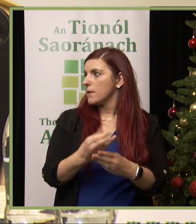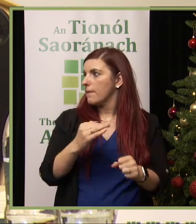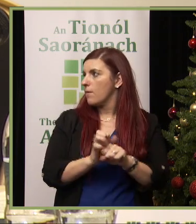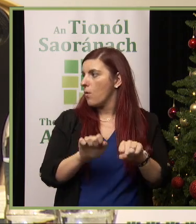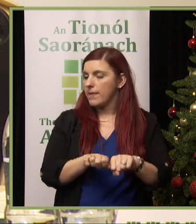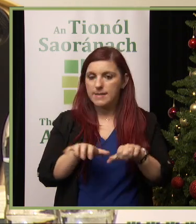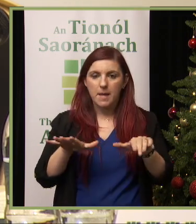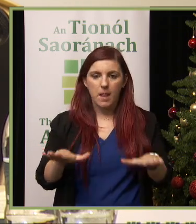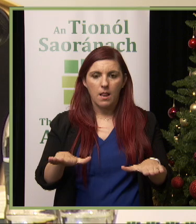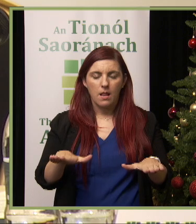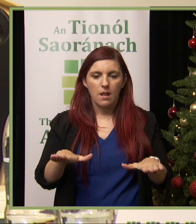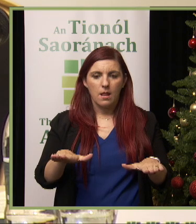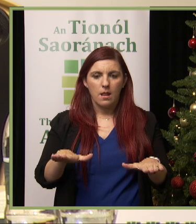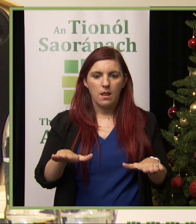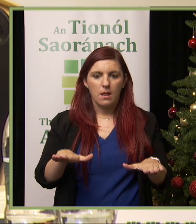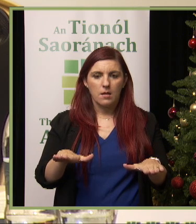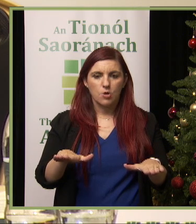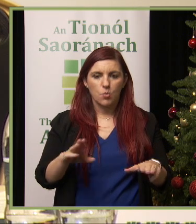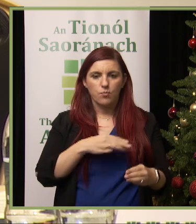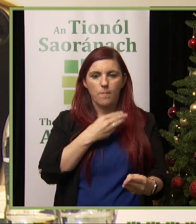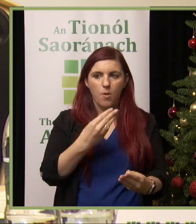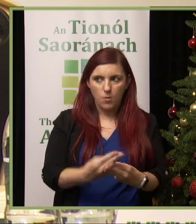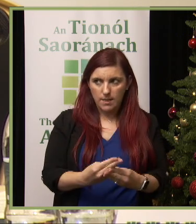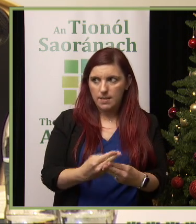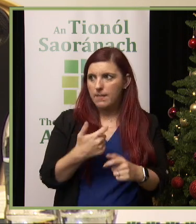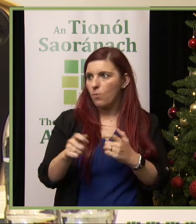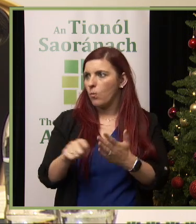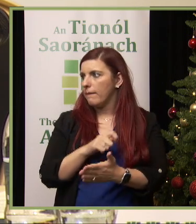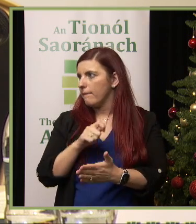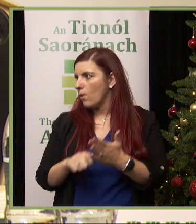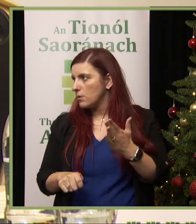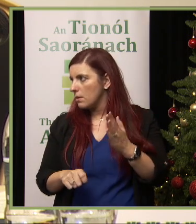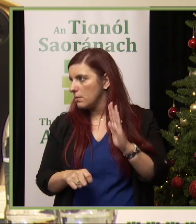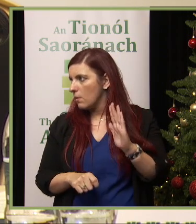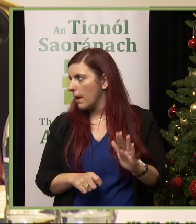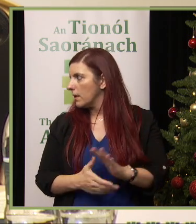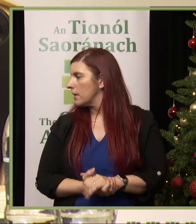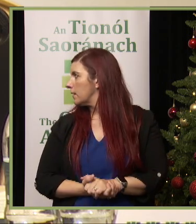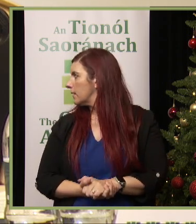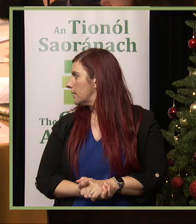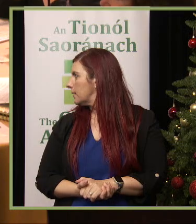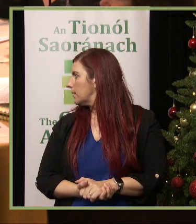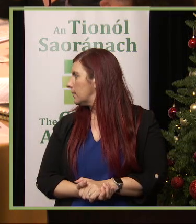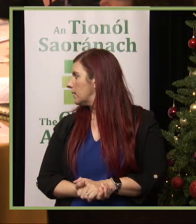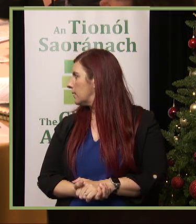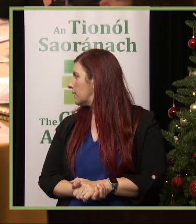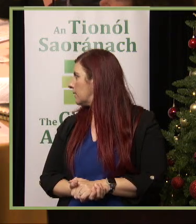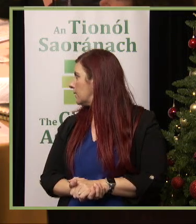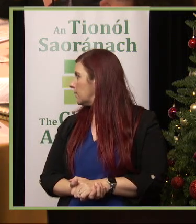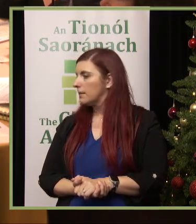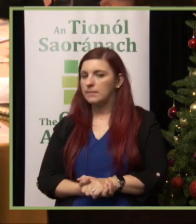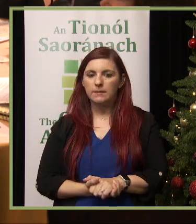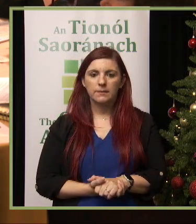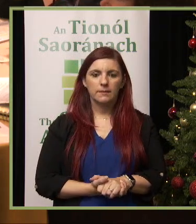You propose it and we vote on it. So Kenneth, thank you for starting the ball rolling. It's going on the...